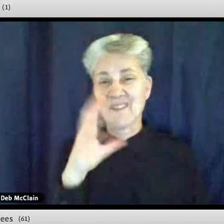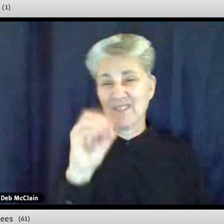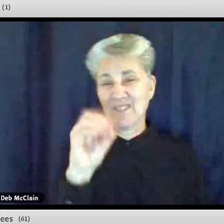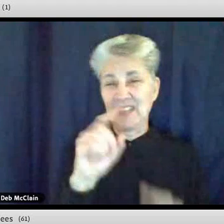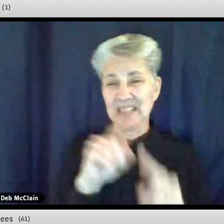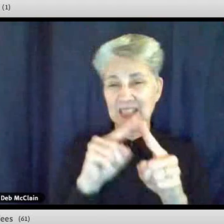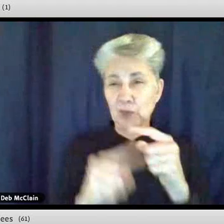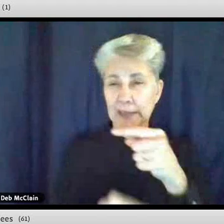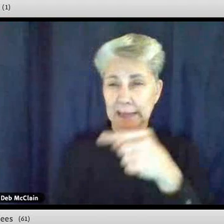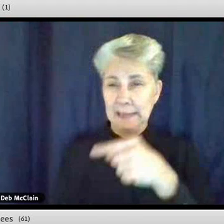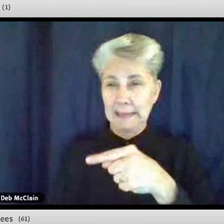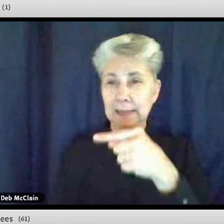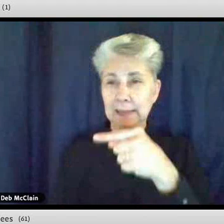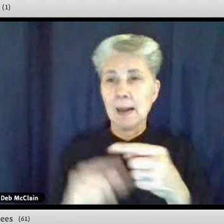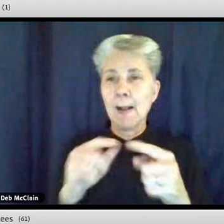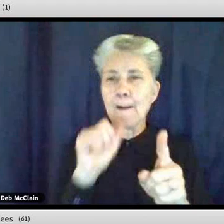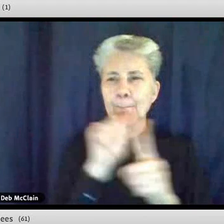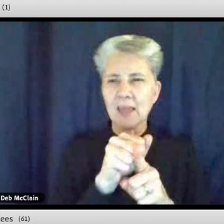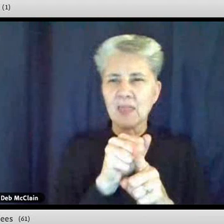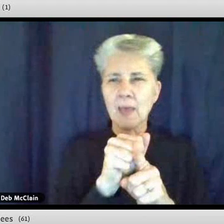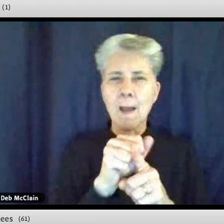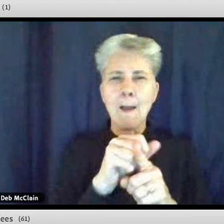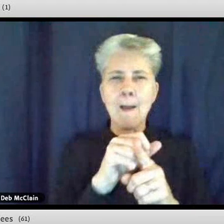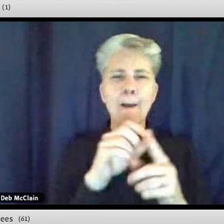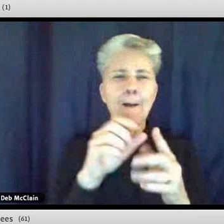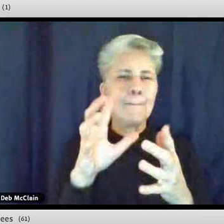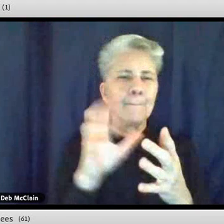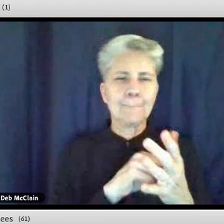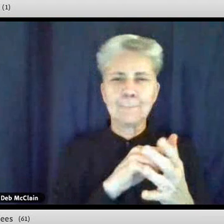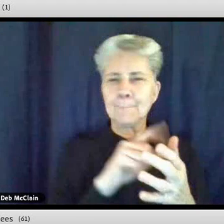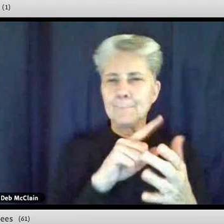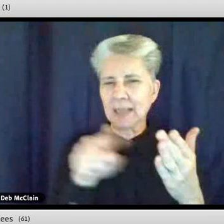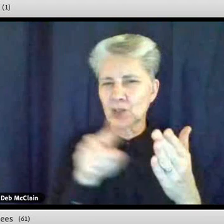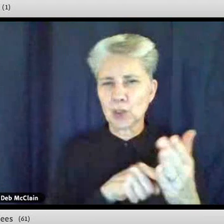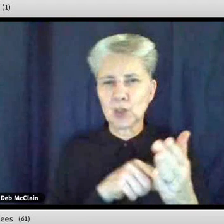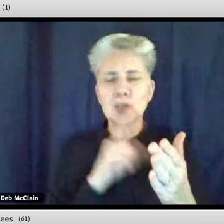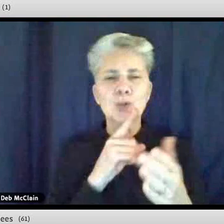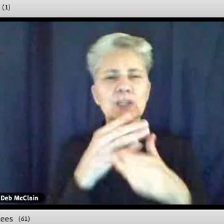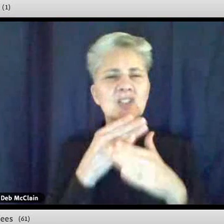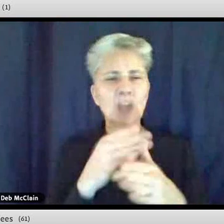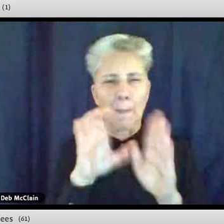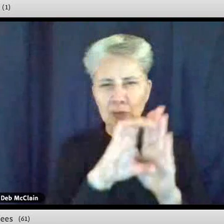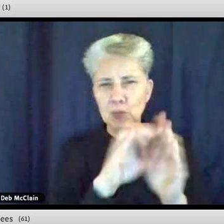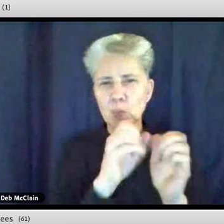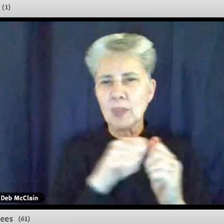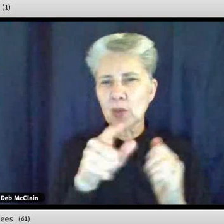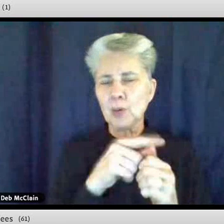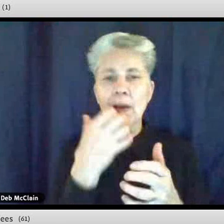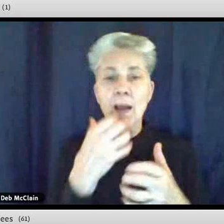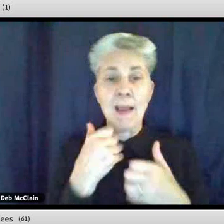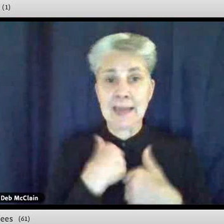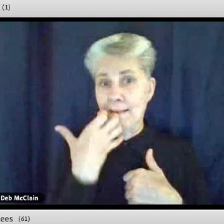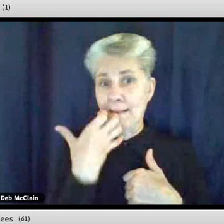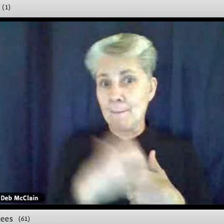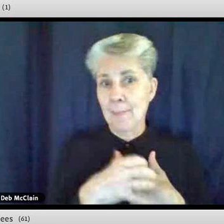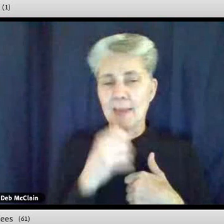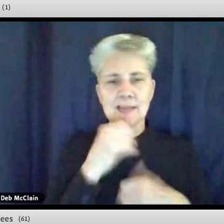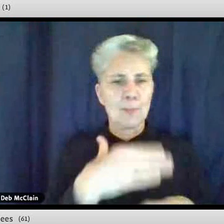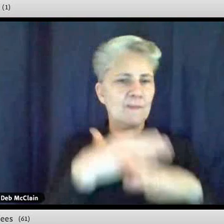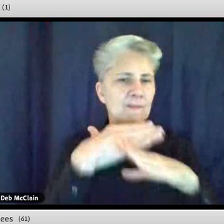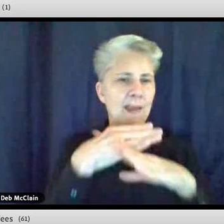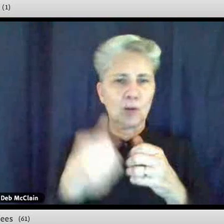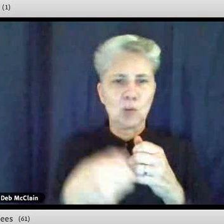Like I mentioned earlier, the World Health Organization has about 50 of these, and they call them Mythbusters. They're all graphics that you can share